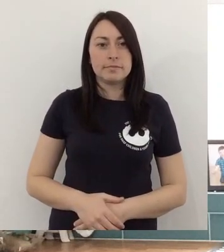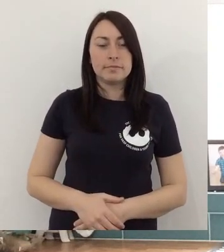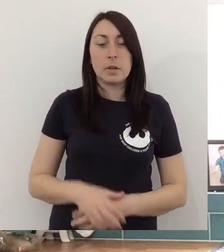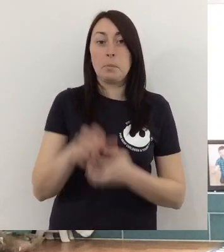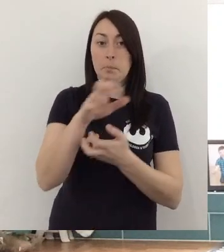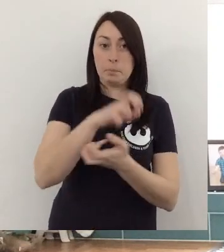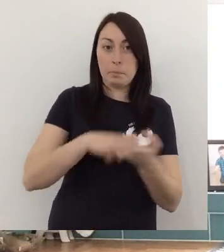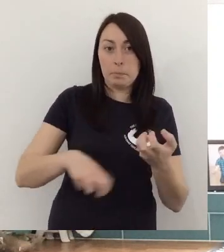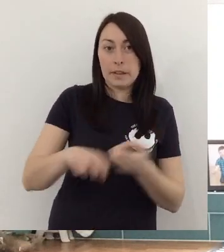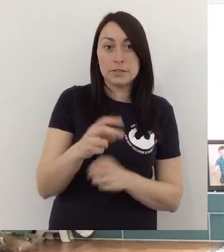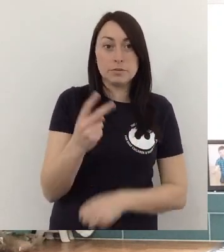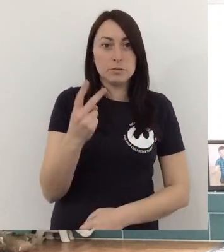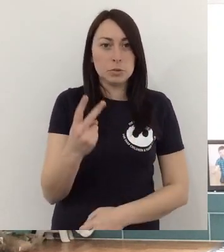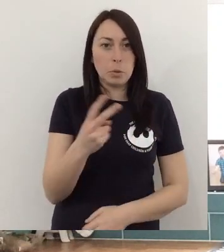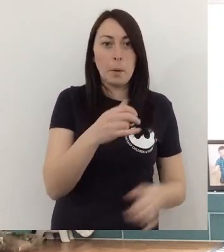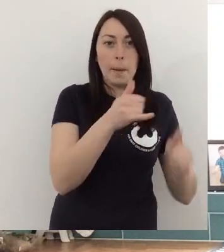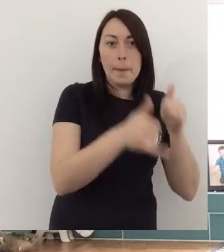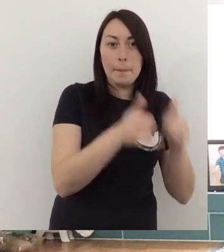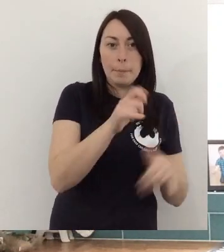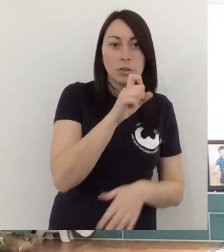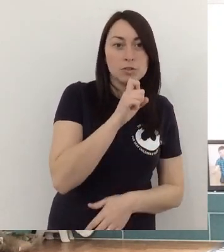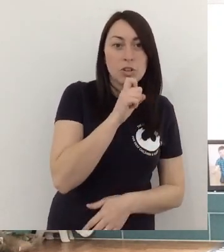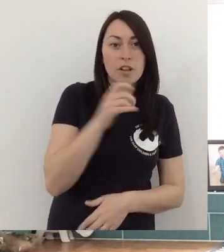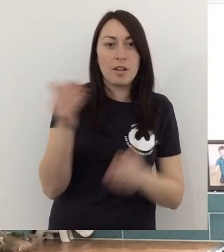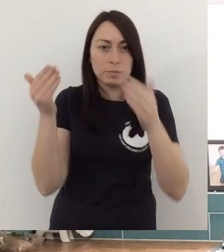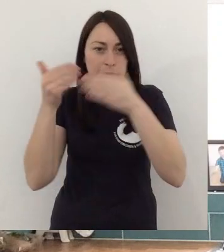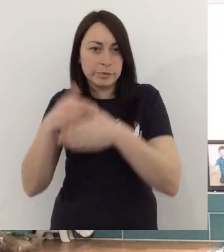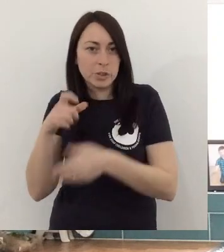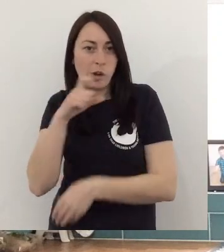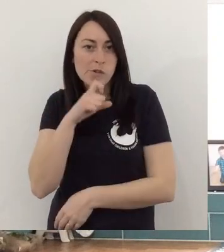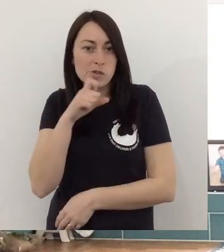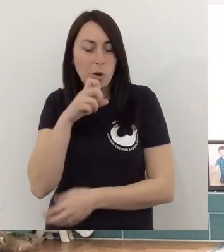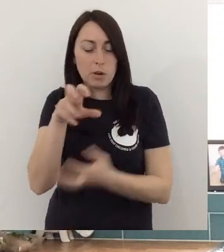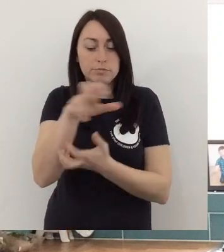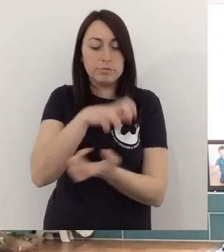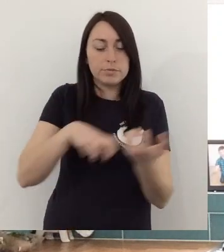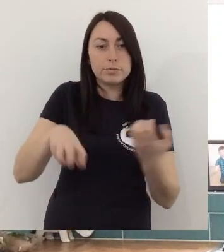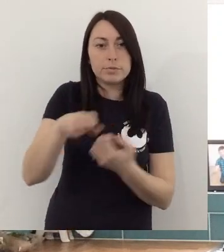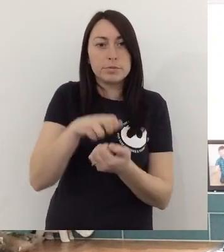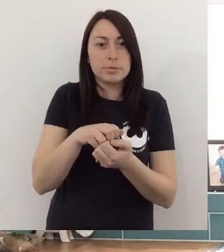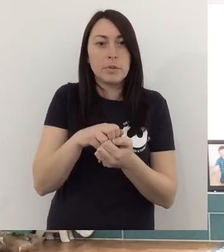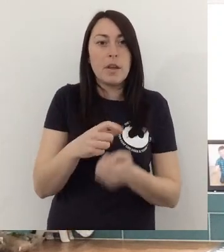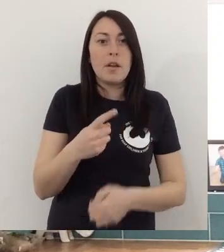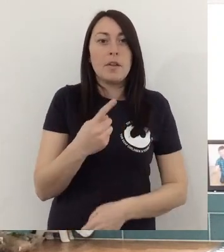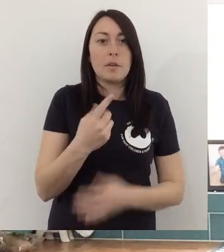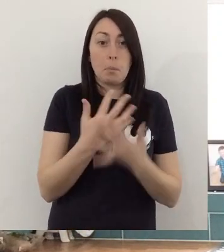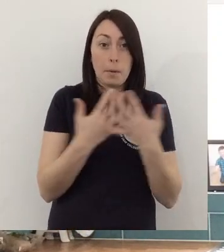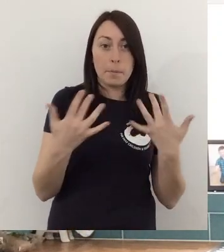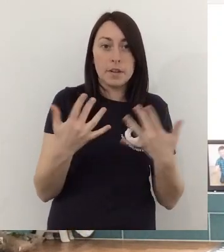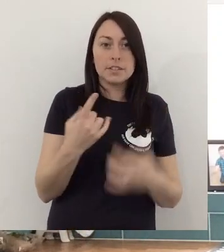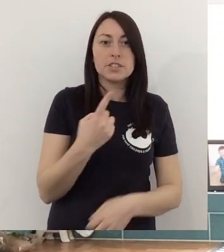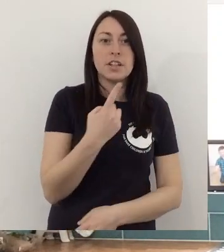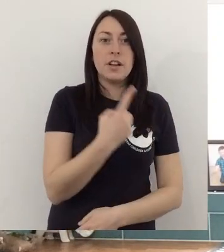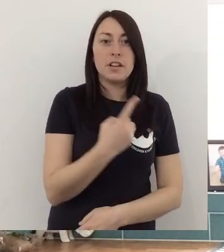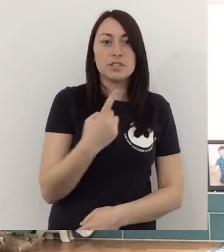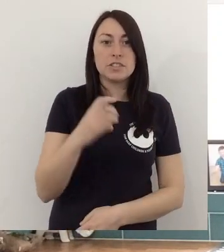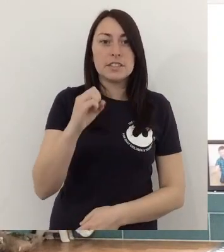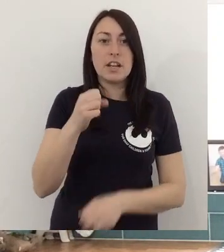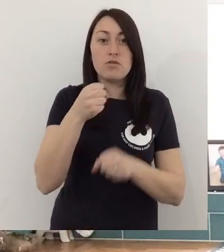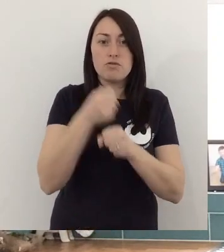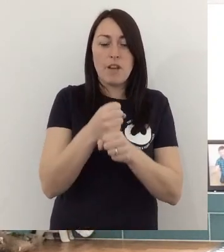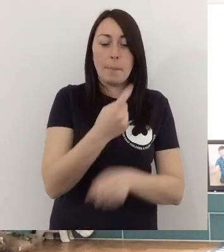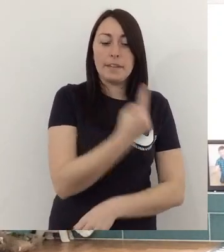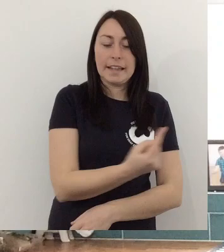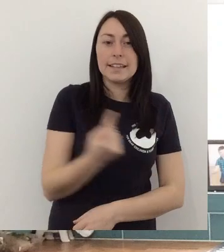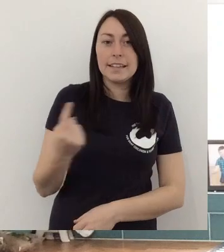So we've got a mixture of milk and dark chocolate. You're going to need about 110 grams of each, so you can break that